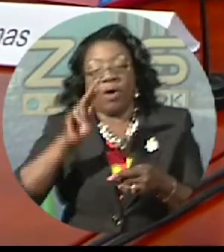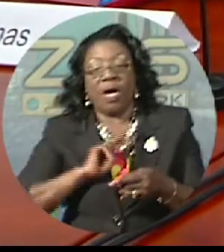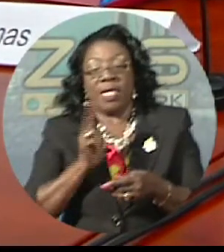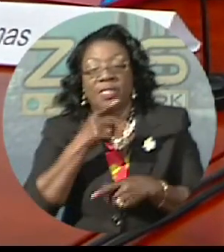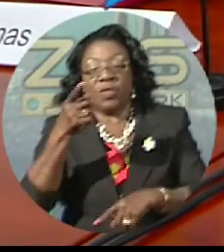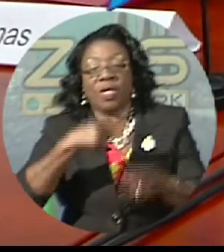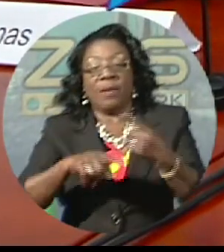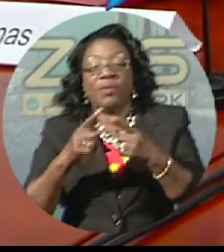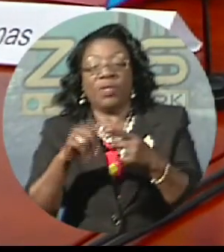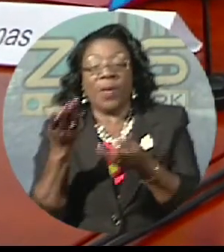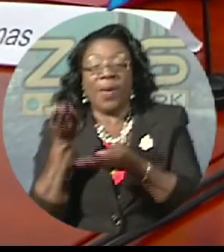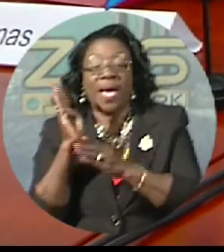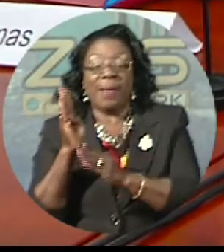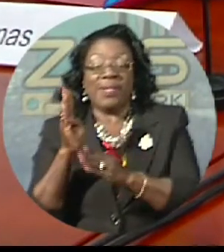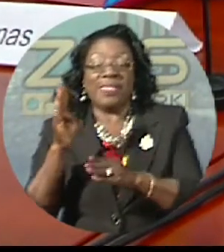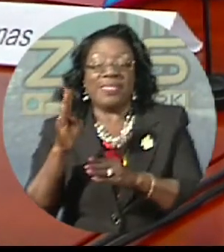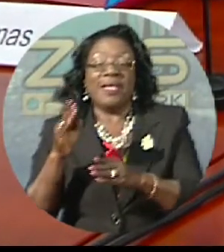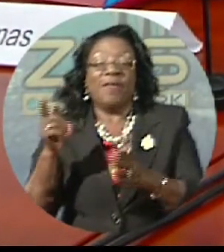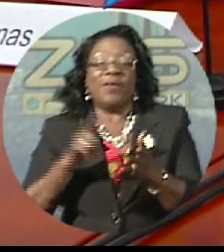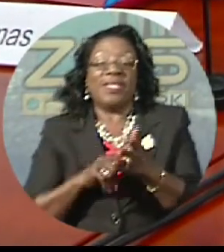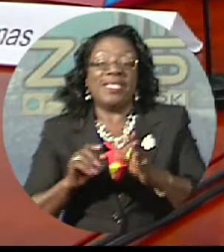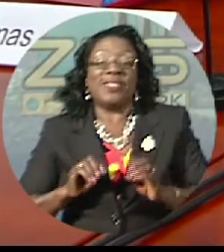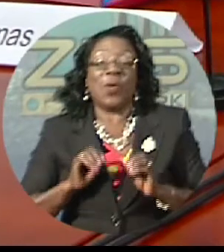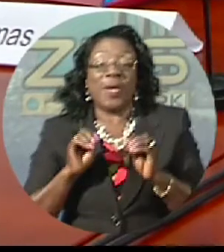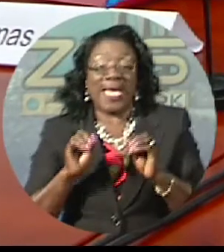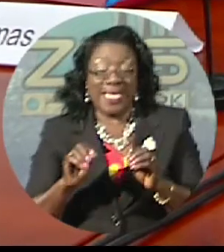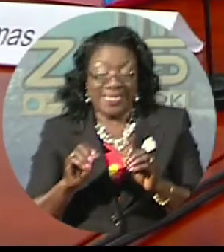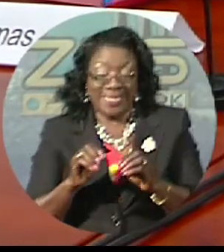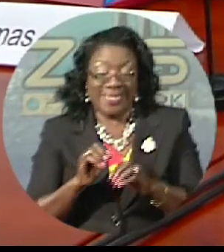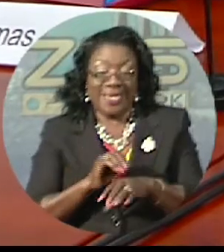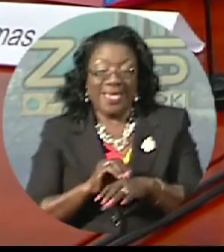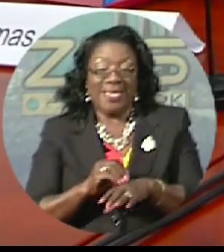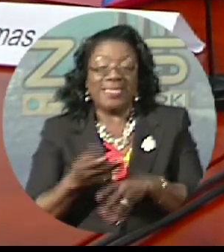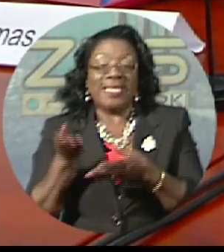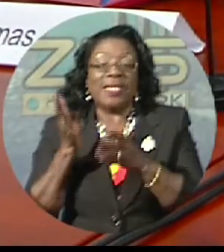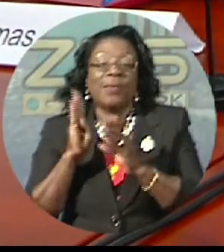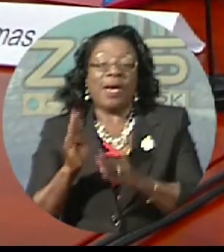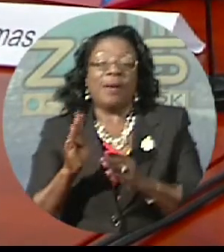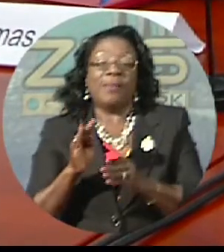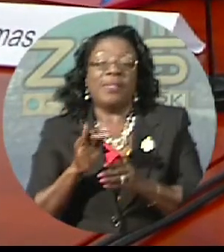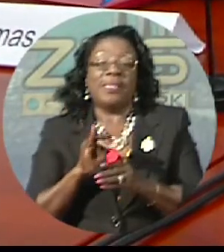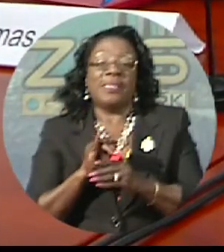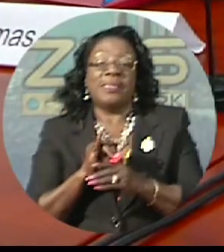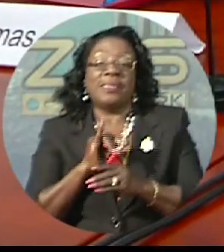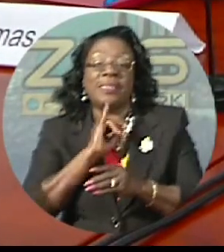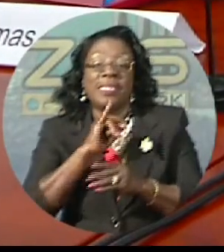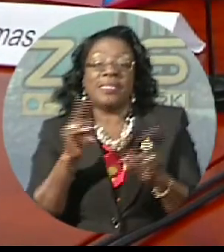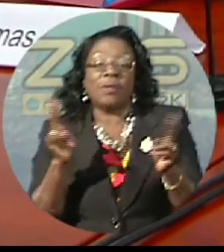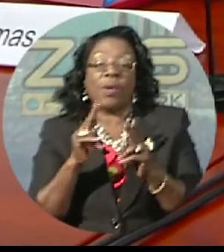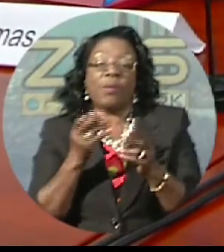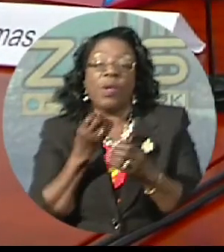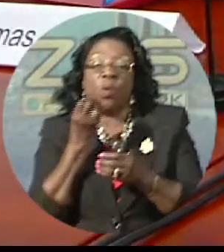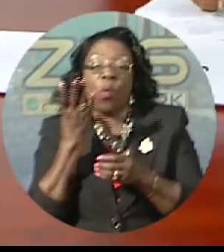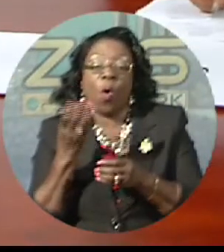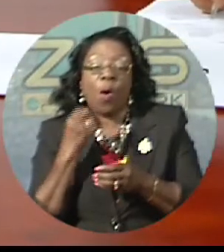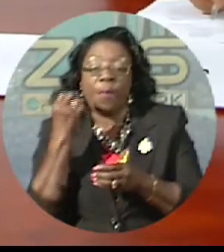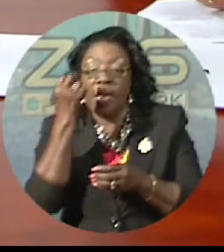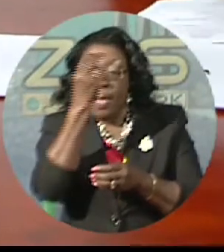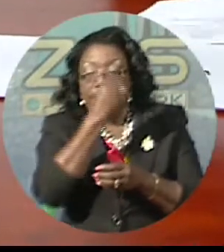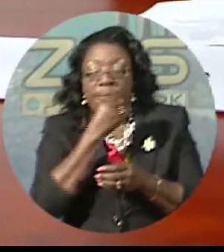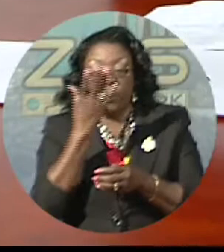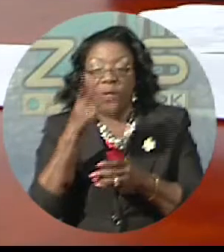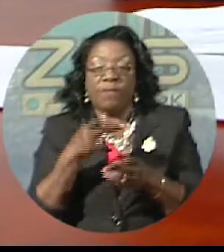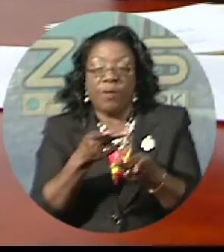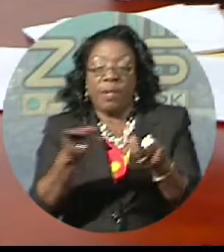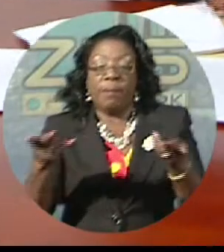Bahamas for this occasion. And Bahamas has struck us as a very warm, lovely place. People